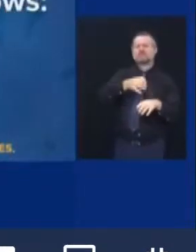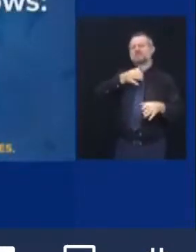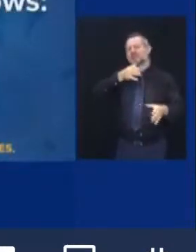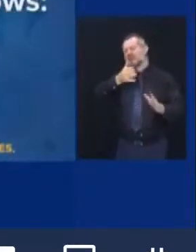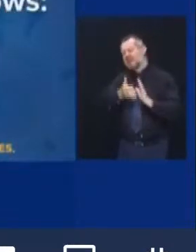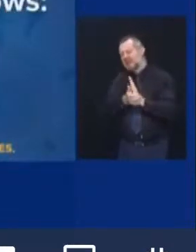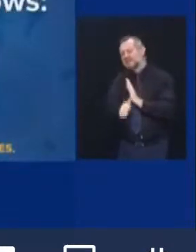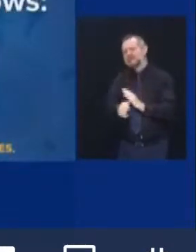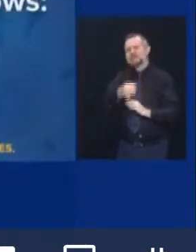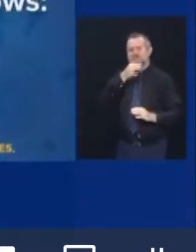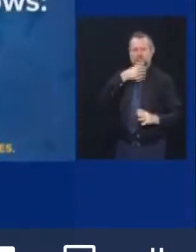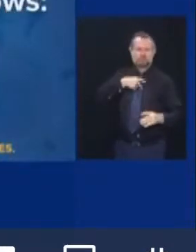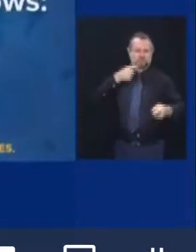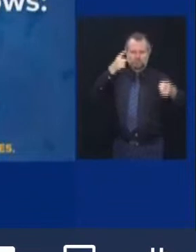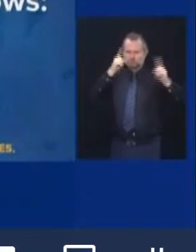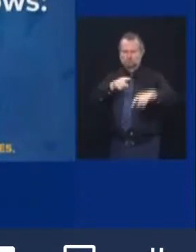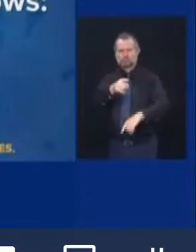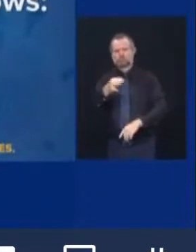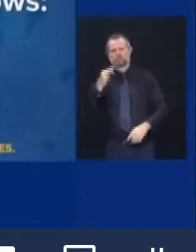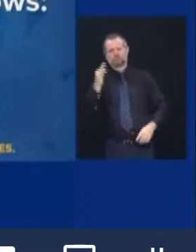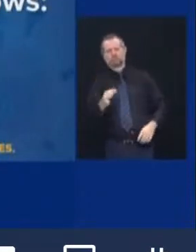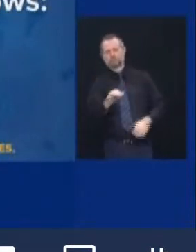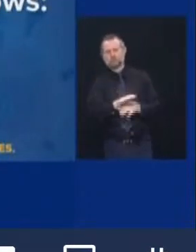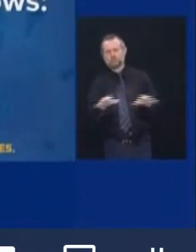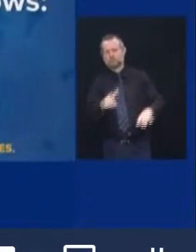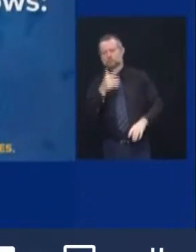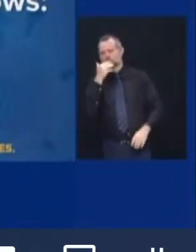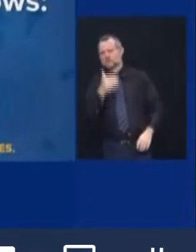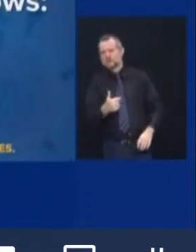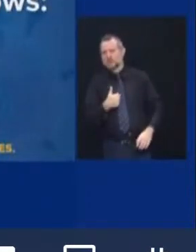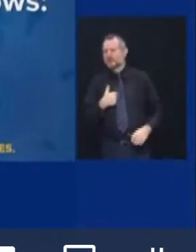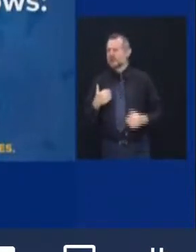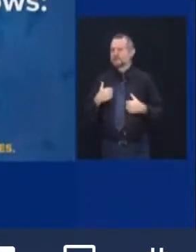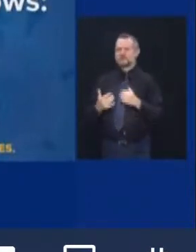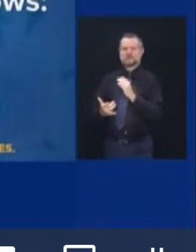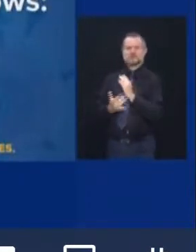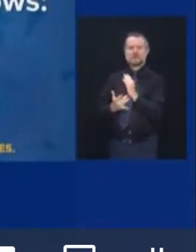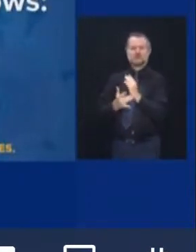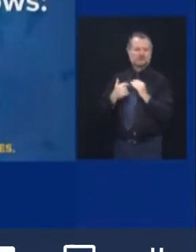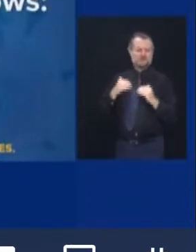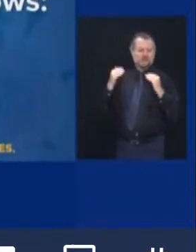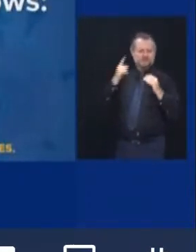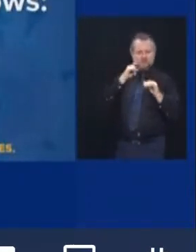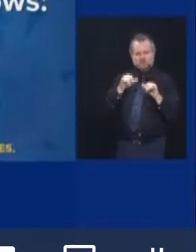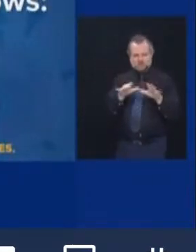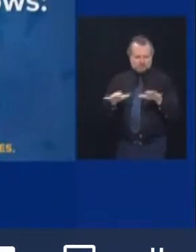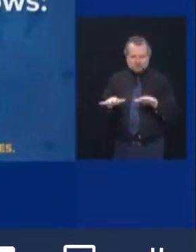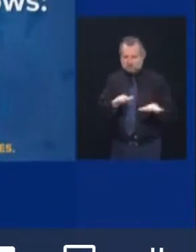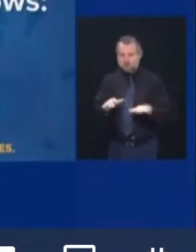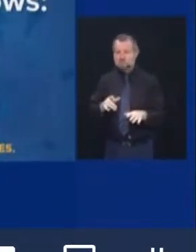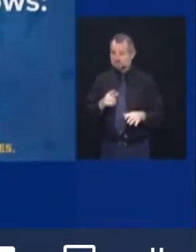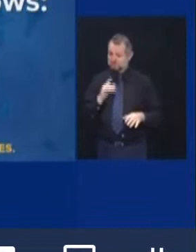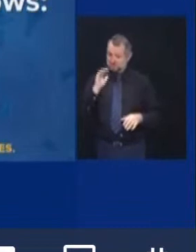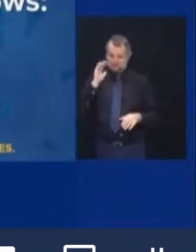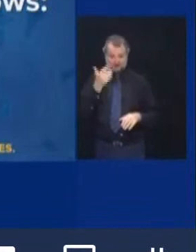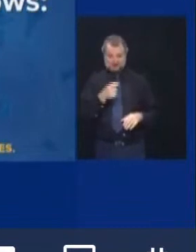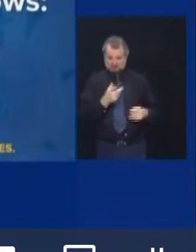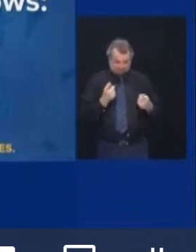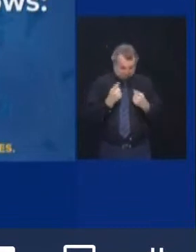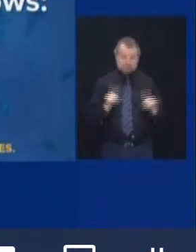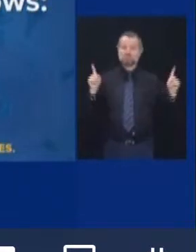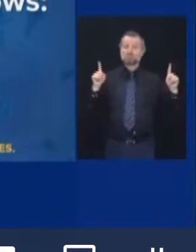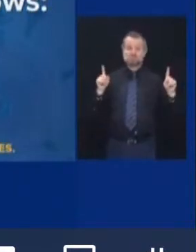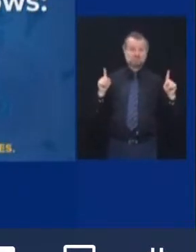exactly right. Again, you need the sophistication to do it. But the strategy is working, not just the